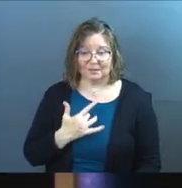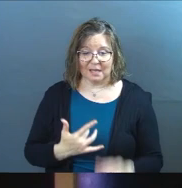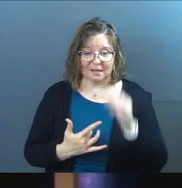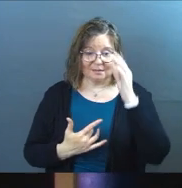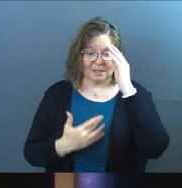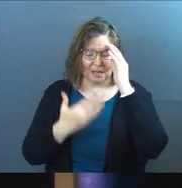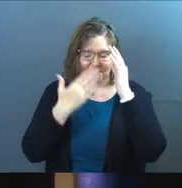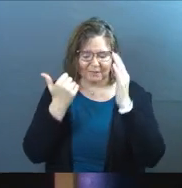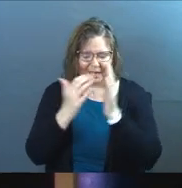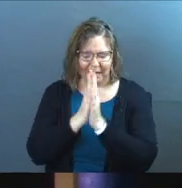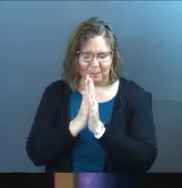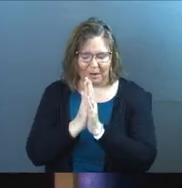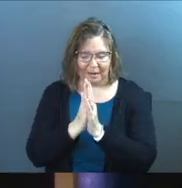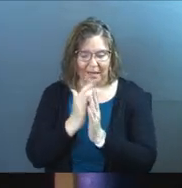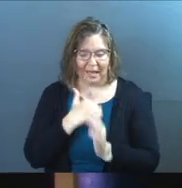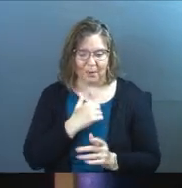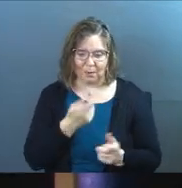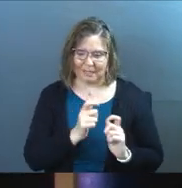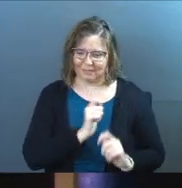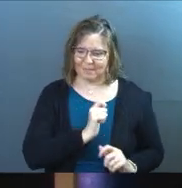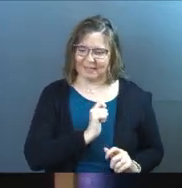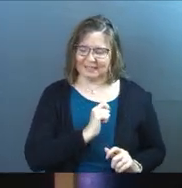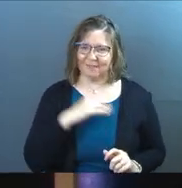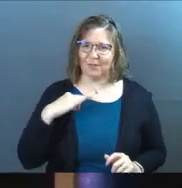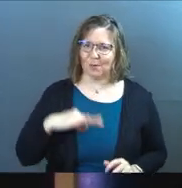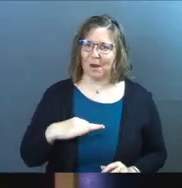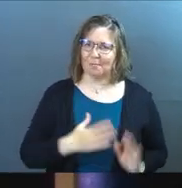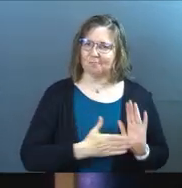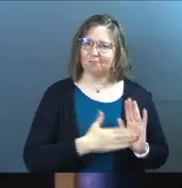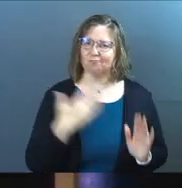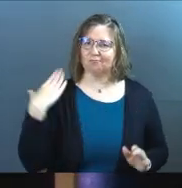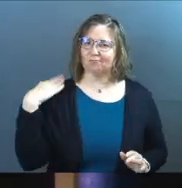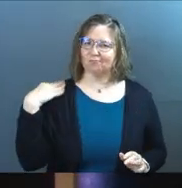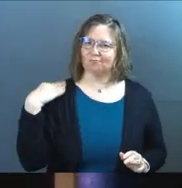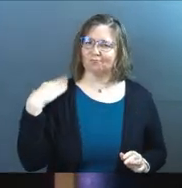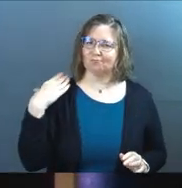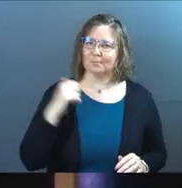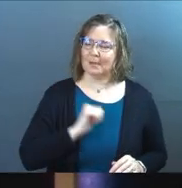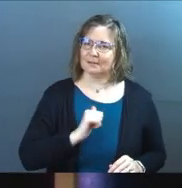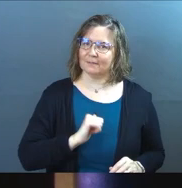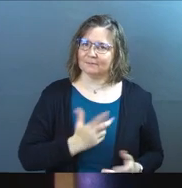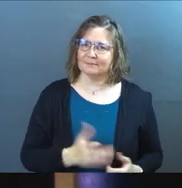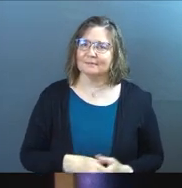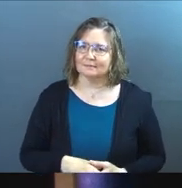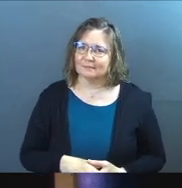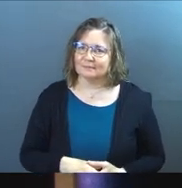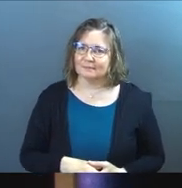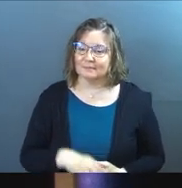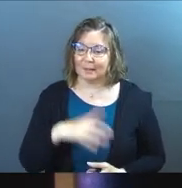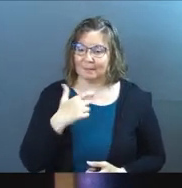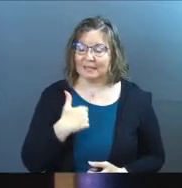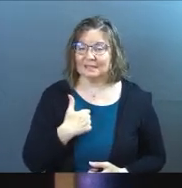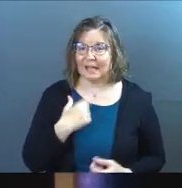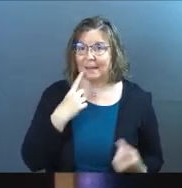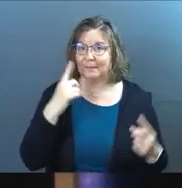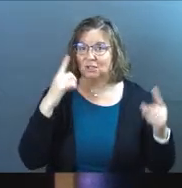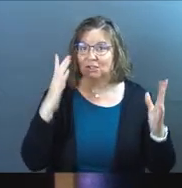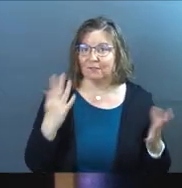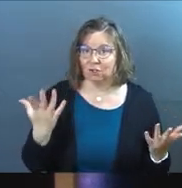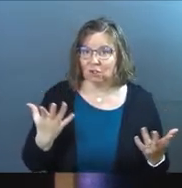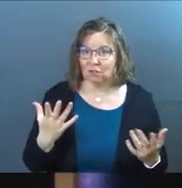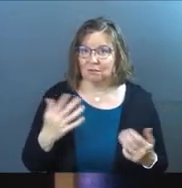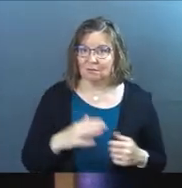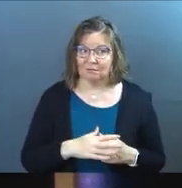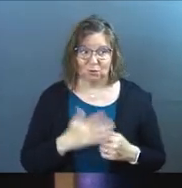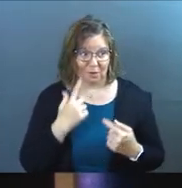I will forget I prayed about it, and I will give myself the credit for the blessing that happened. Because I'm an achiever.